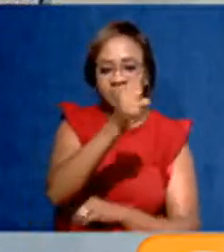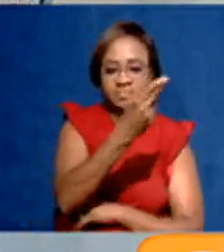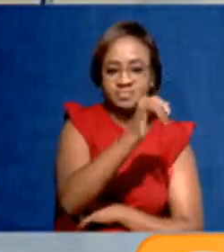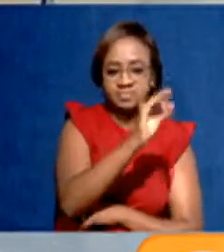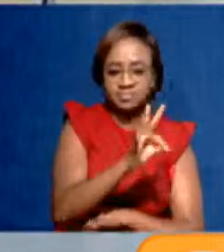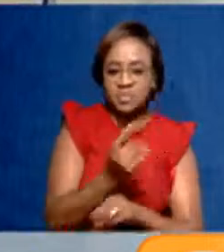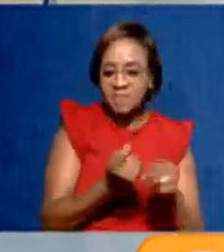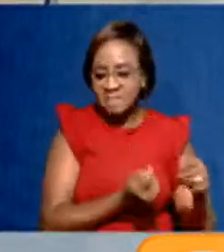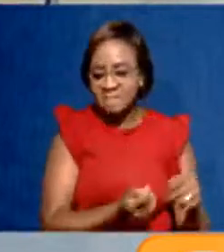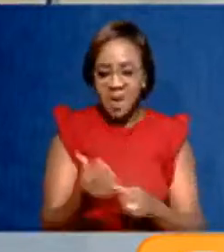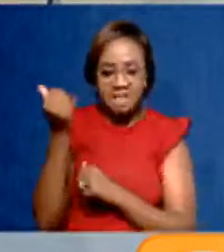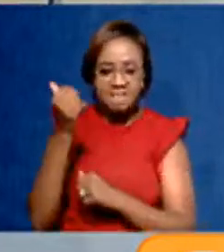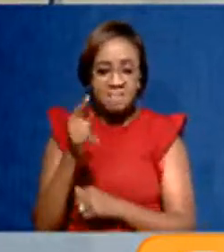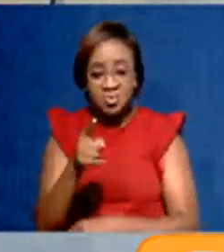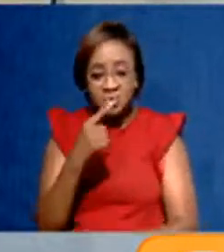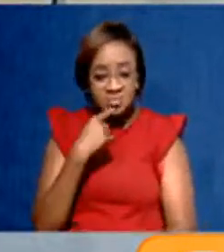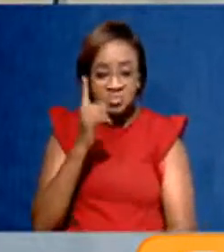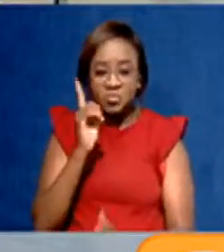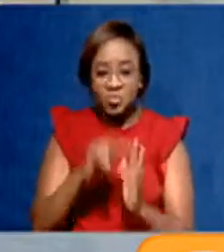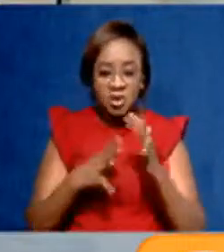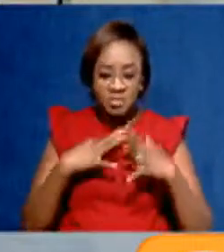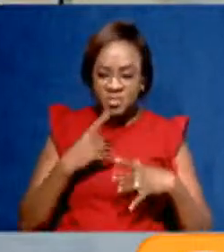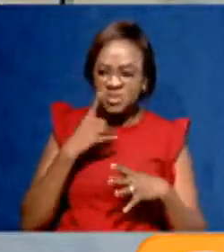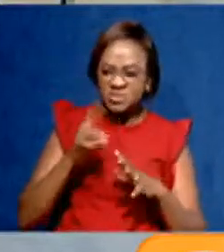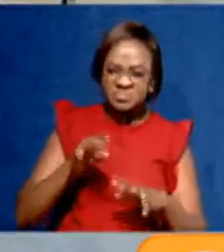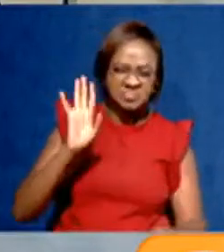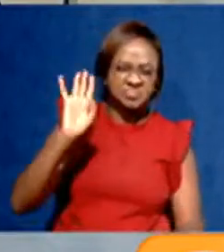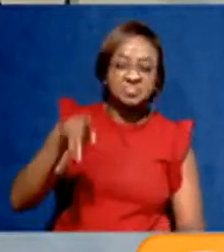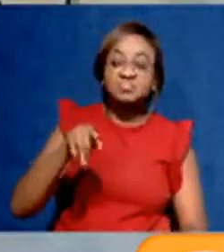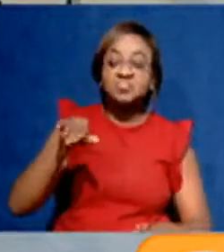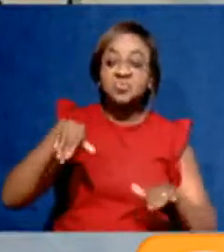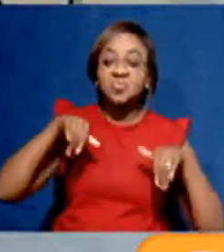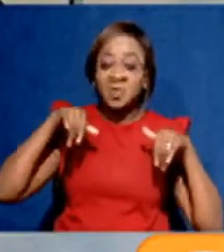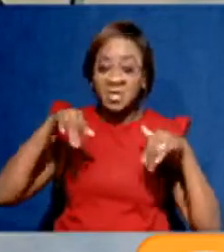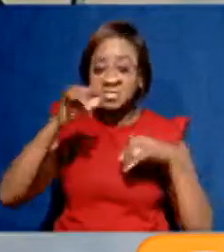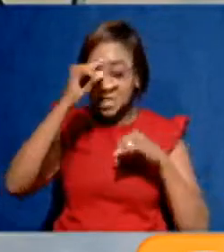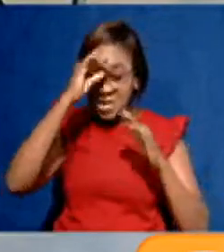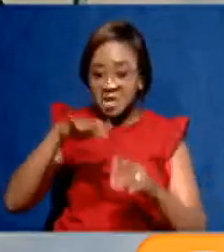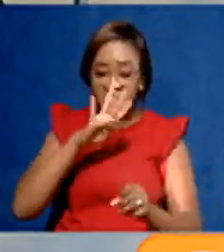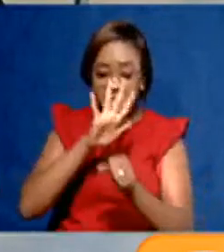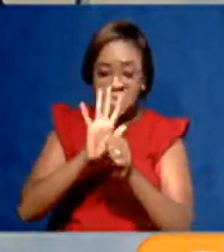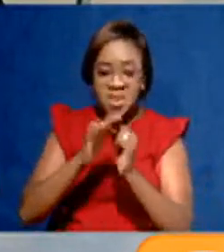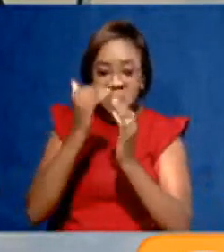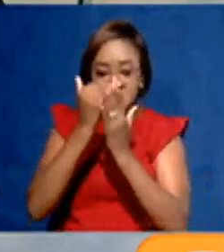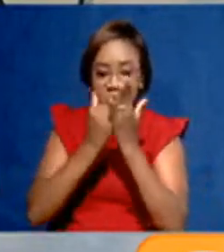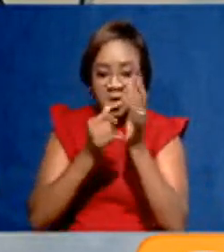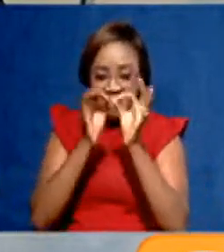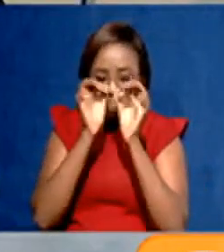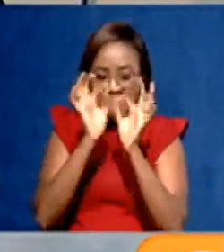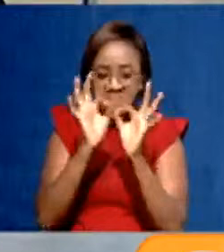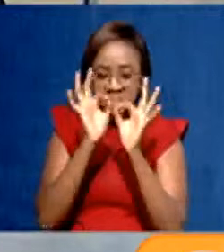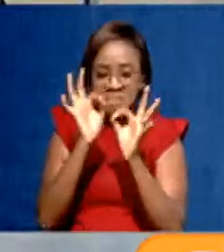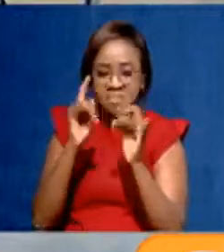upends it. What do you say to maybe critics who say many governors come up with fantastic programs, but they don't last?